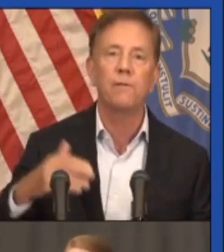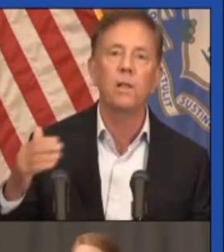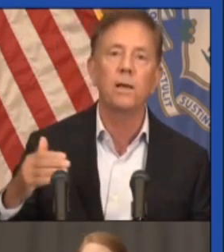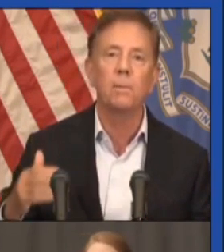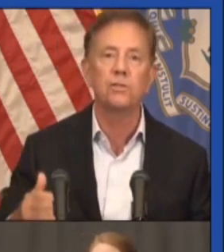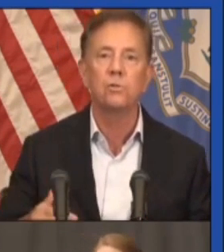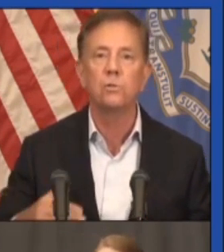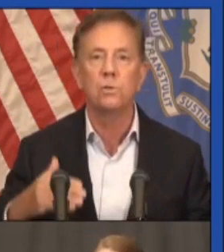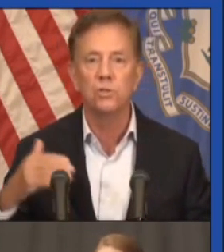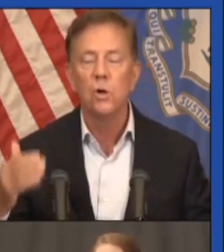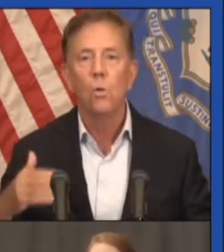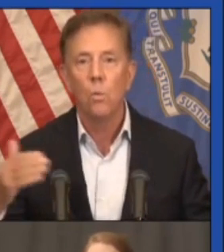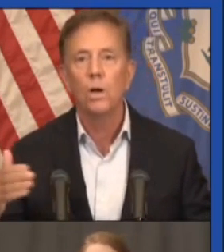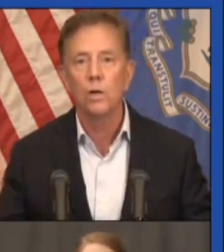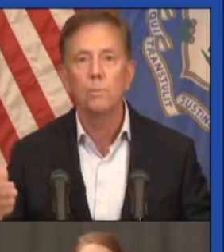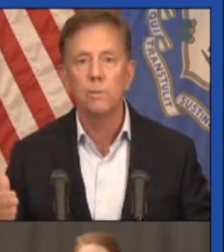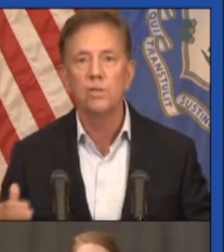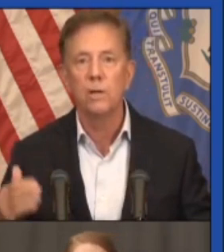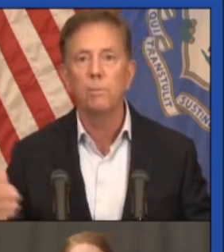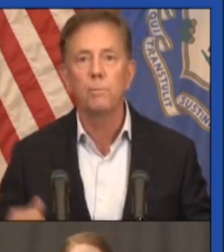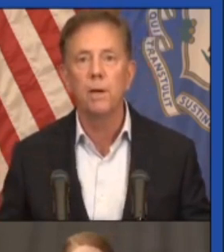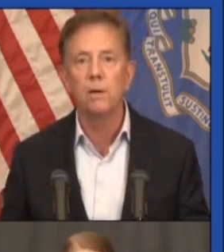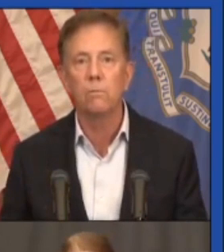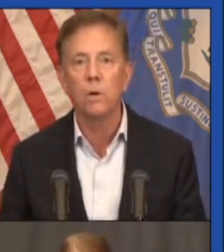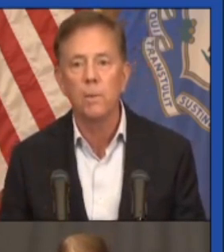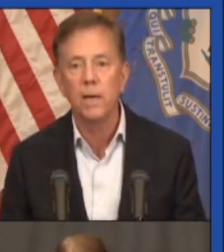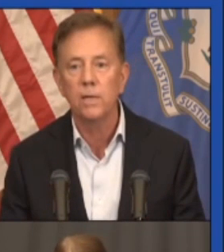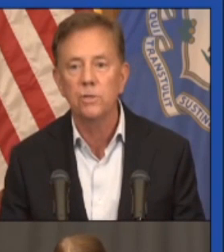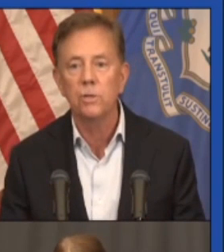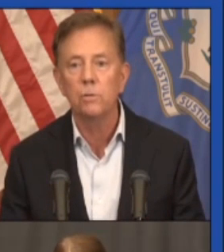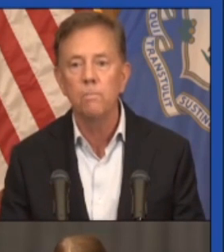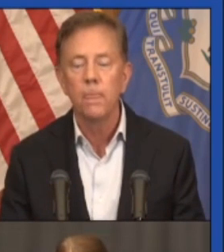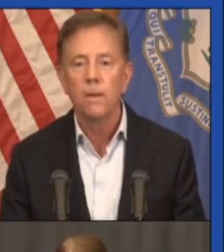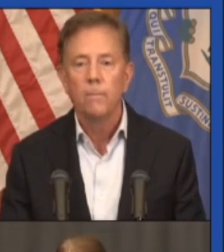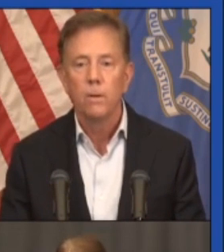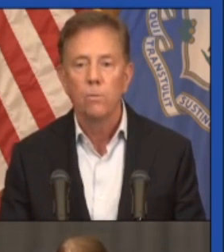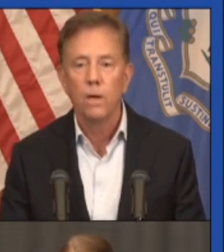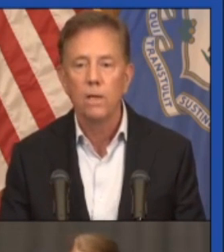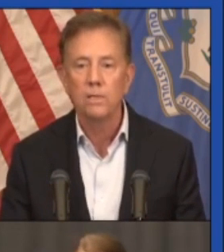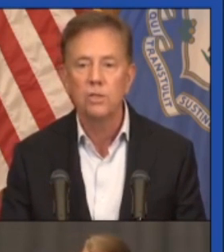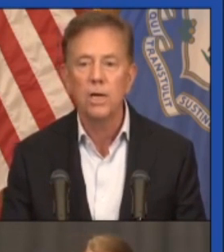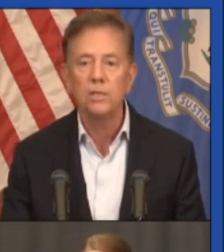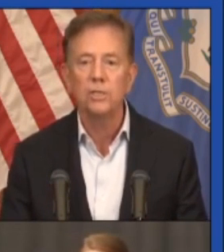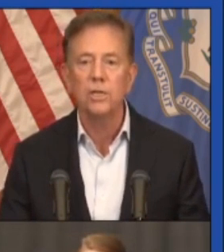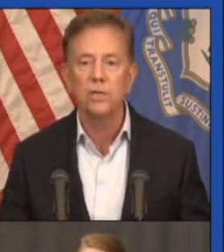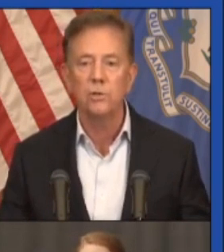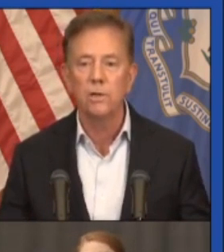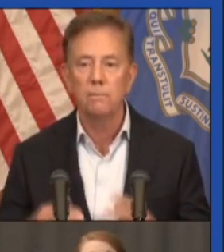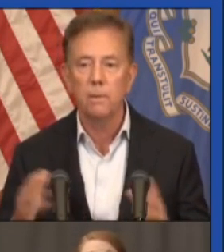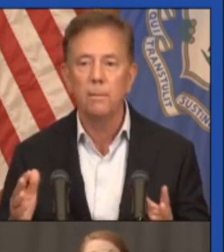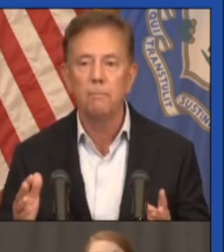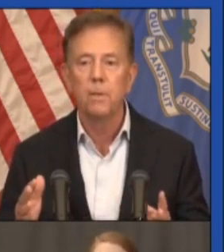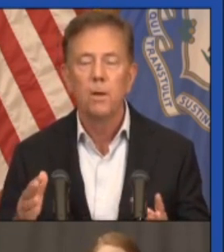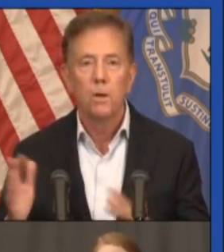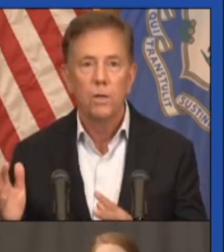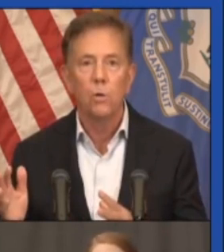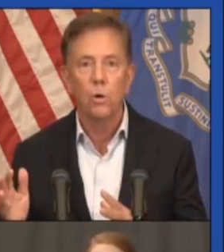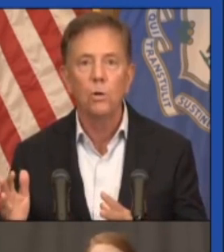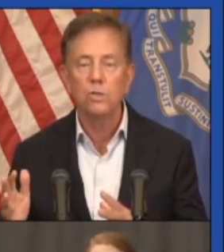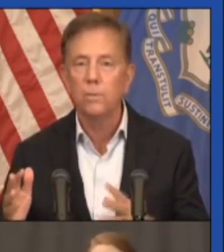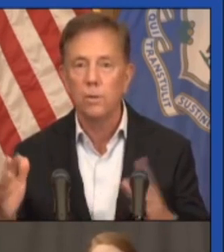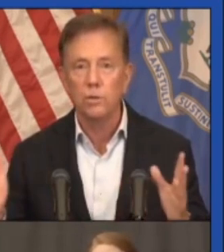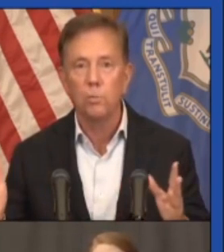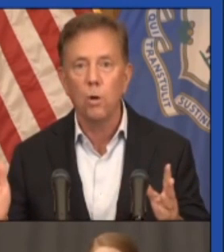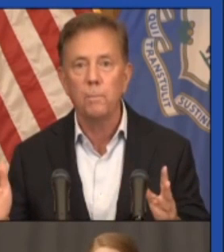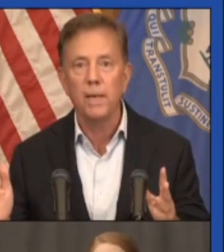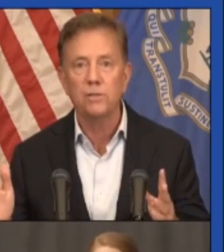it? I don't feel like my school is 100% prepared. What am I going to do? Well, Josh and Deirdre,